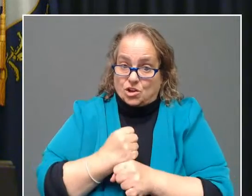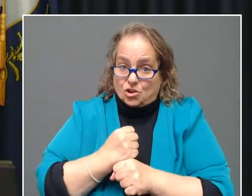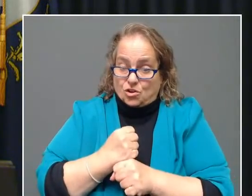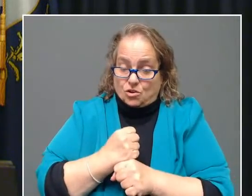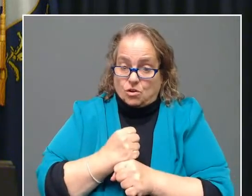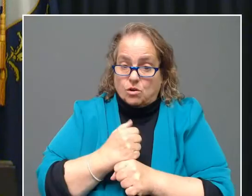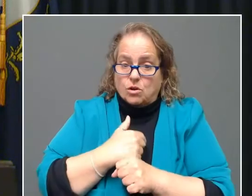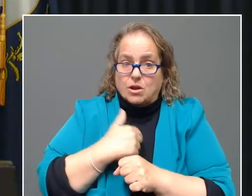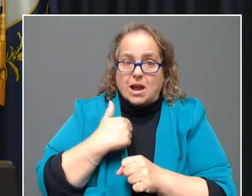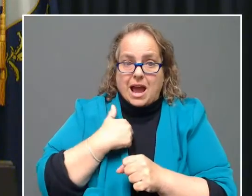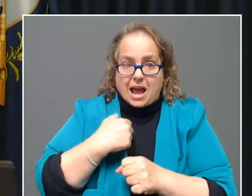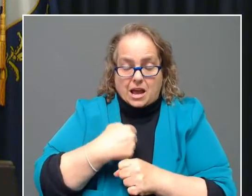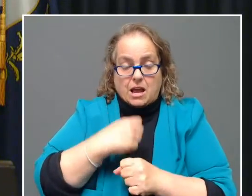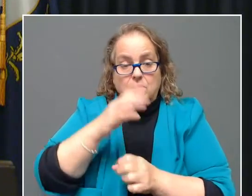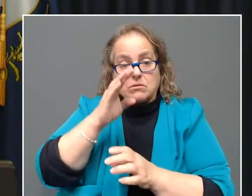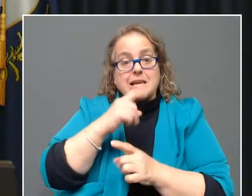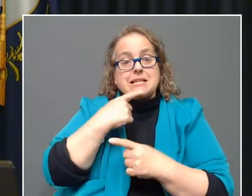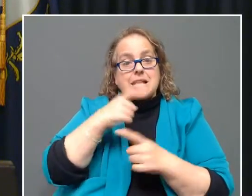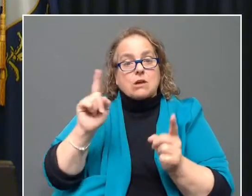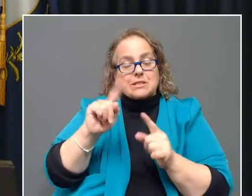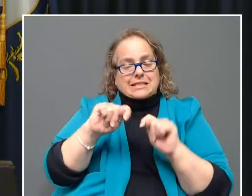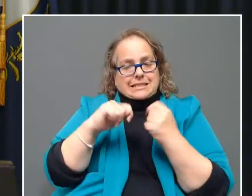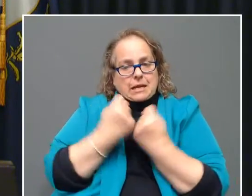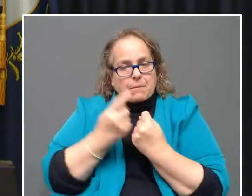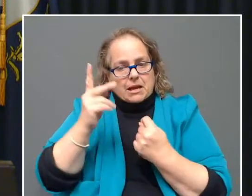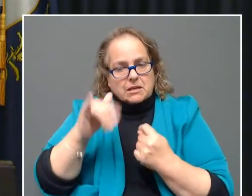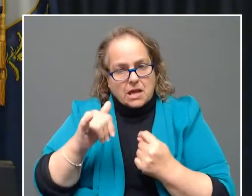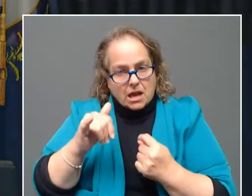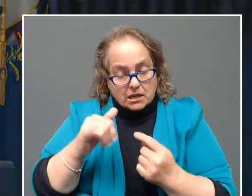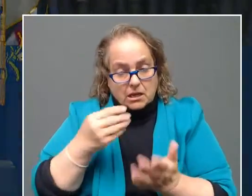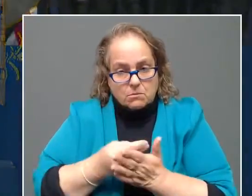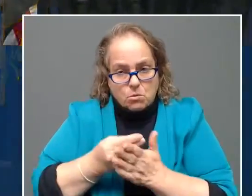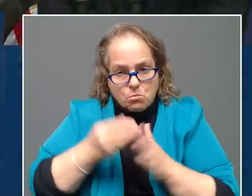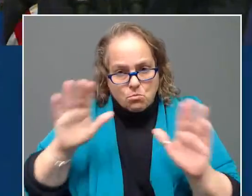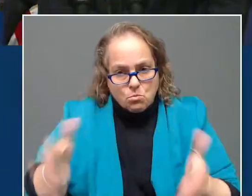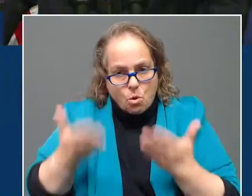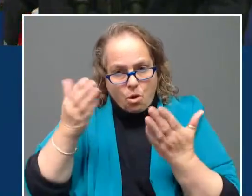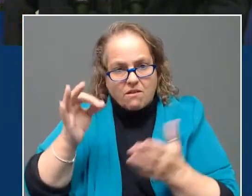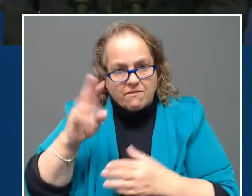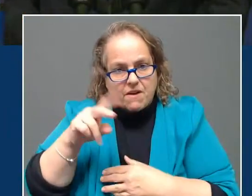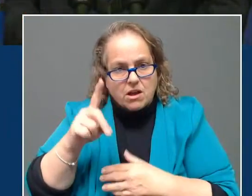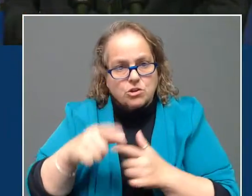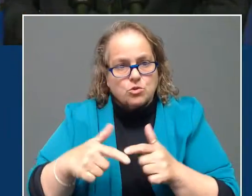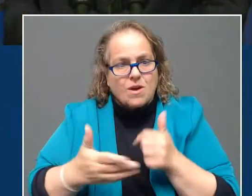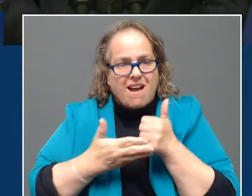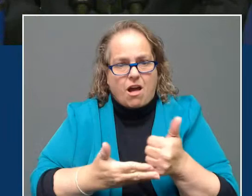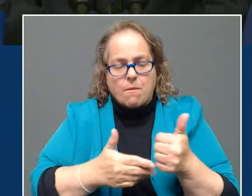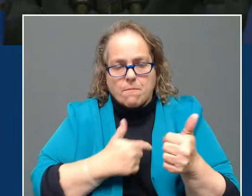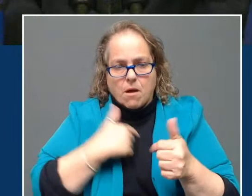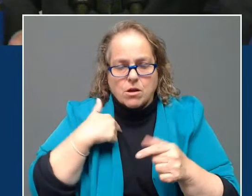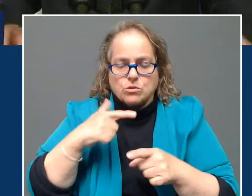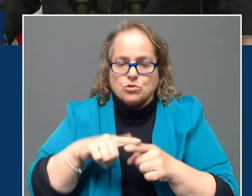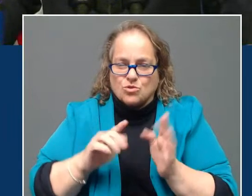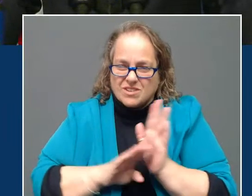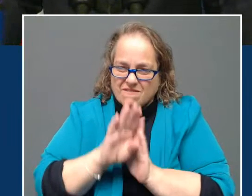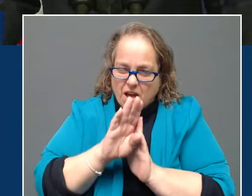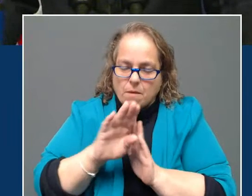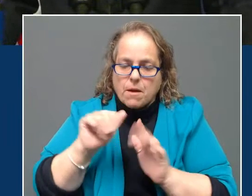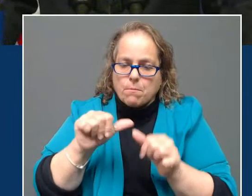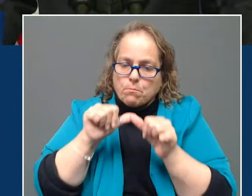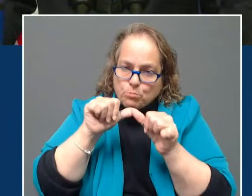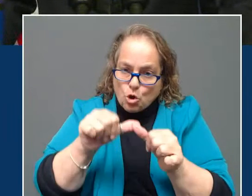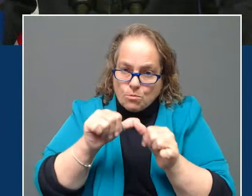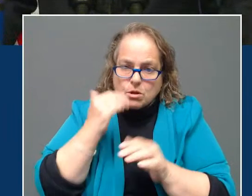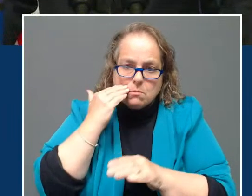of the Team Kentucky COVID-19 Memorial Fund, which will help us develop a permanent memorial to the victims of this